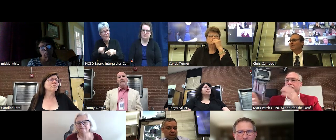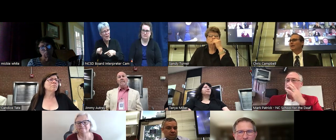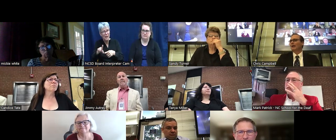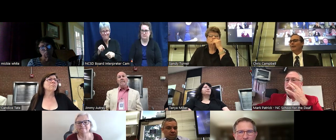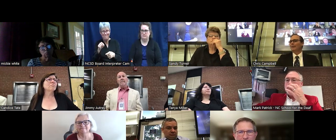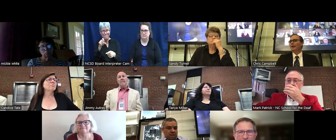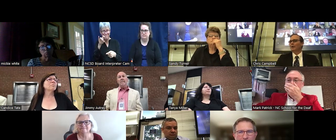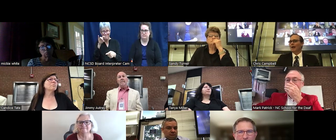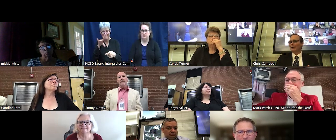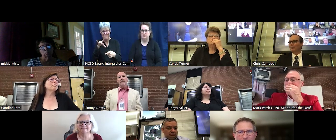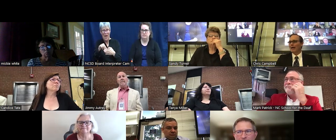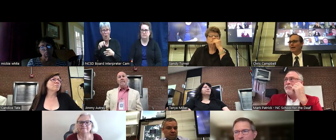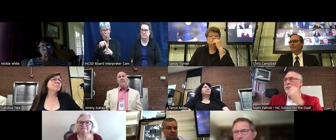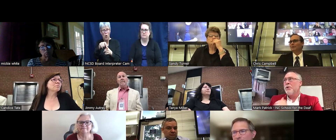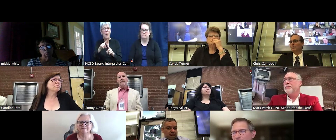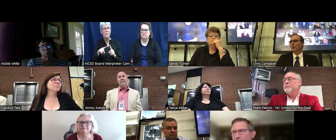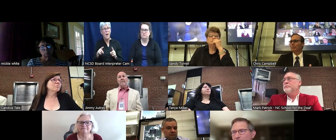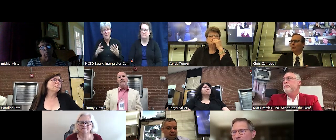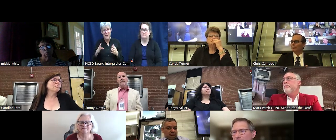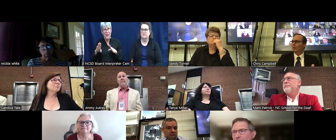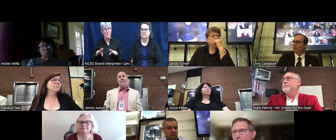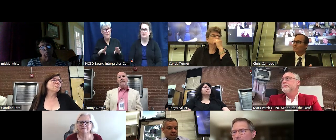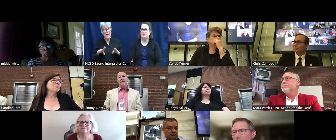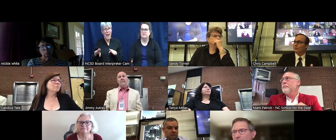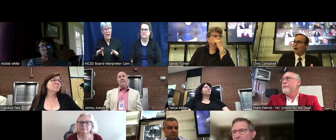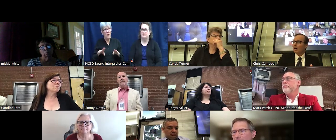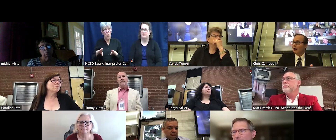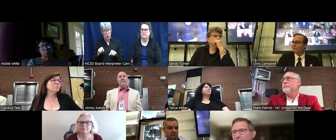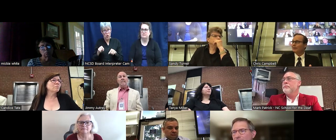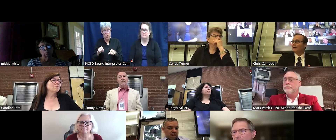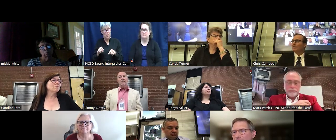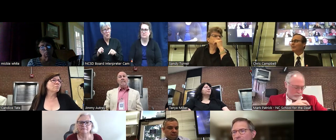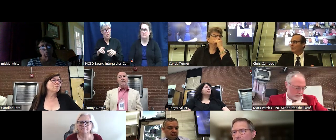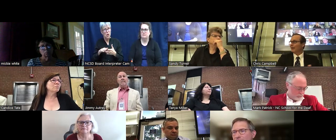students, a lot of behaviors are part and parcel